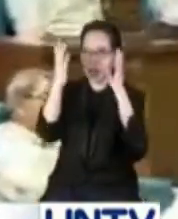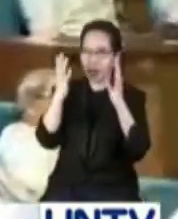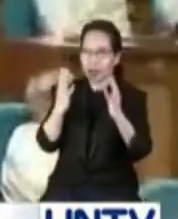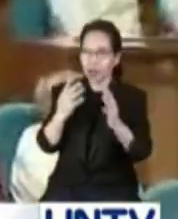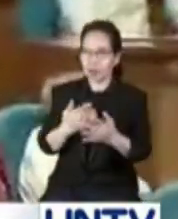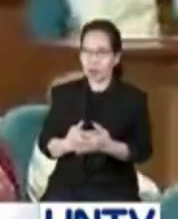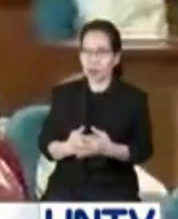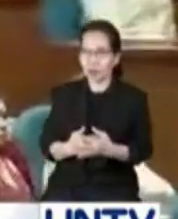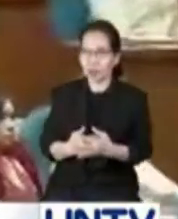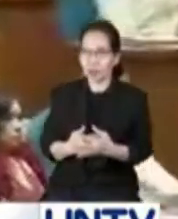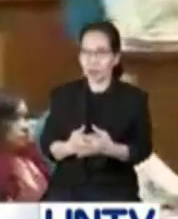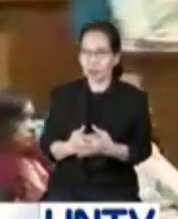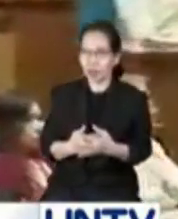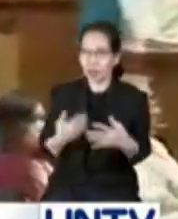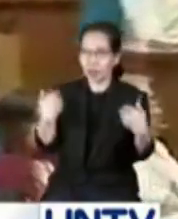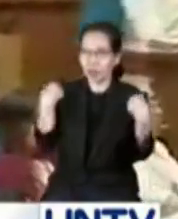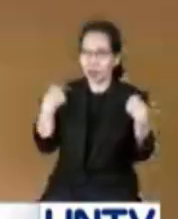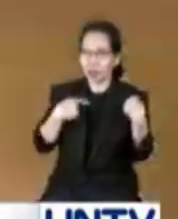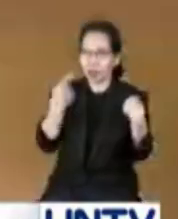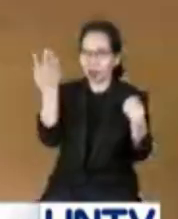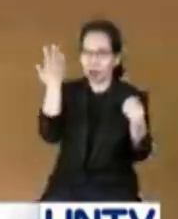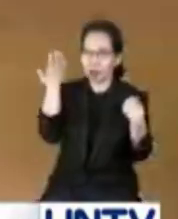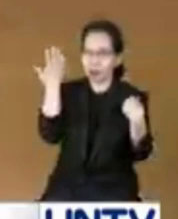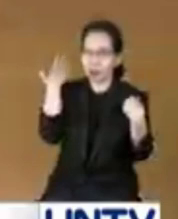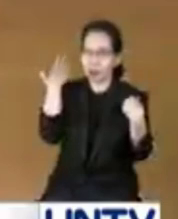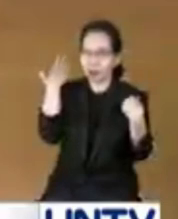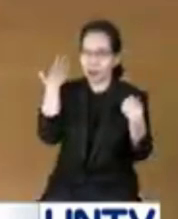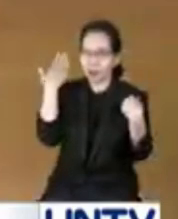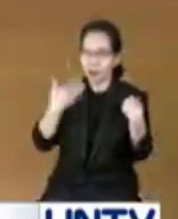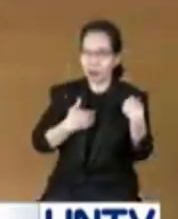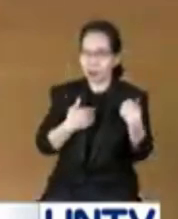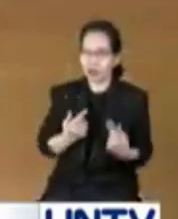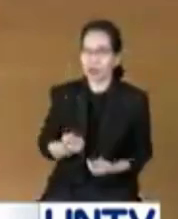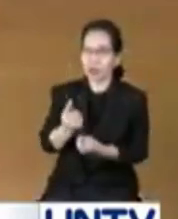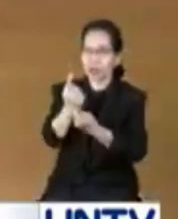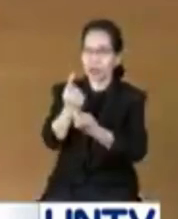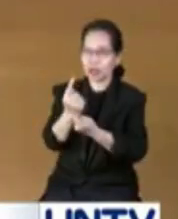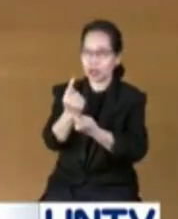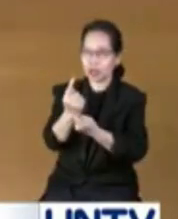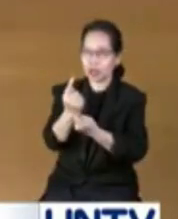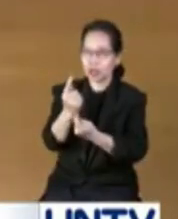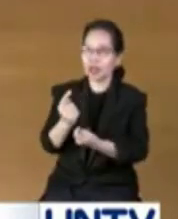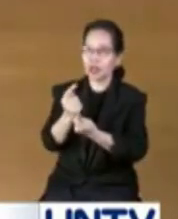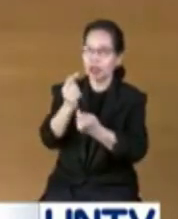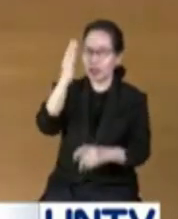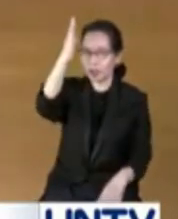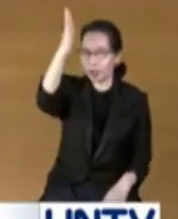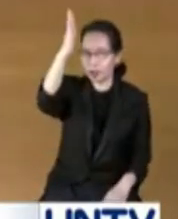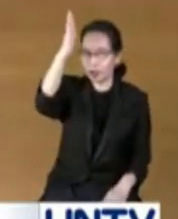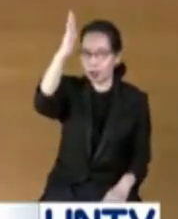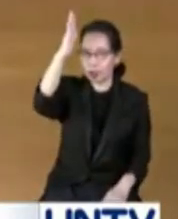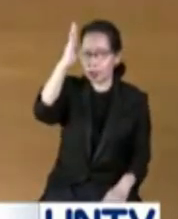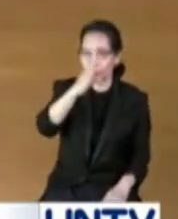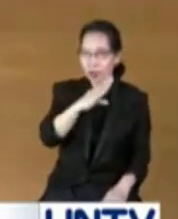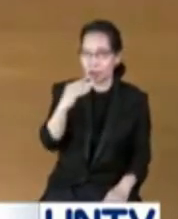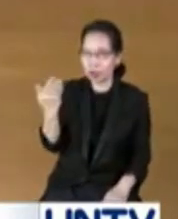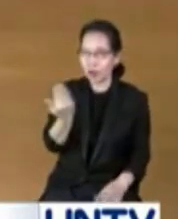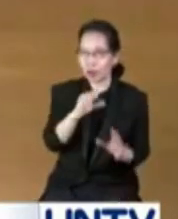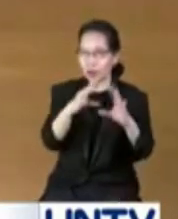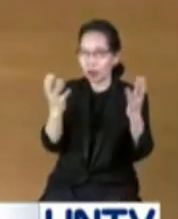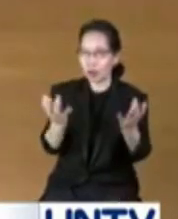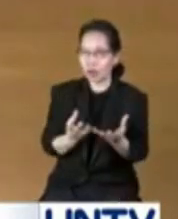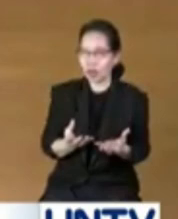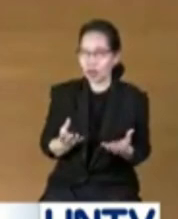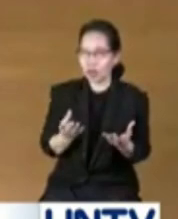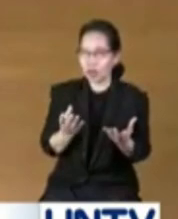I have stated before that my confidence in our future was grounded in our world-class quality